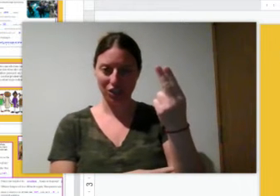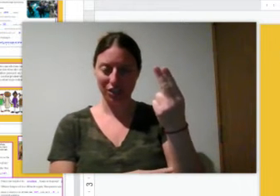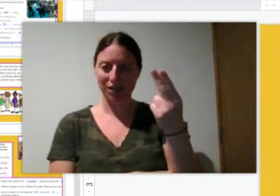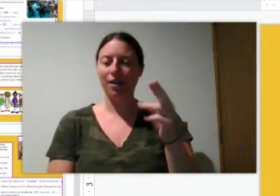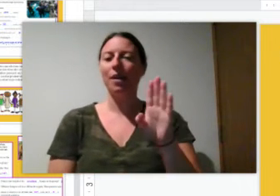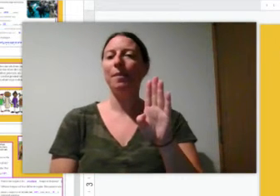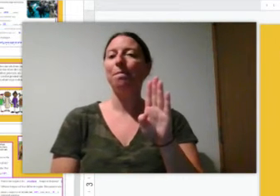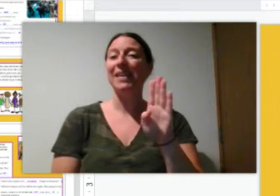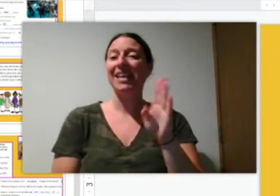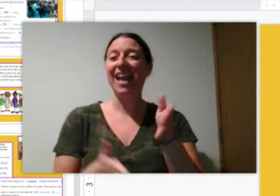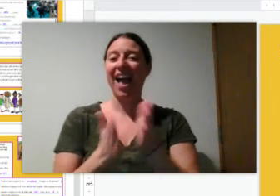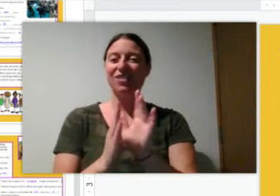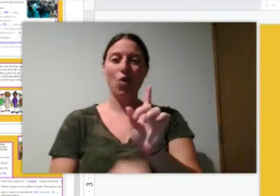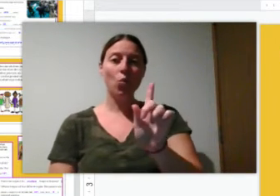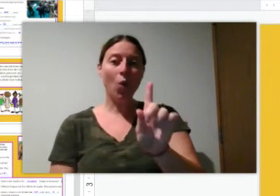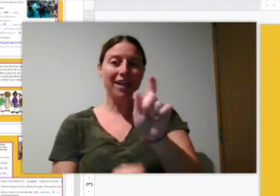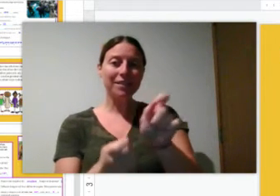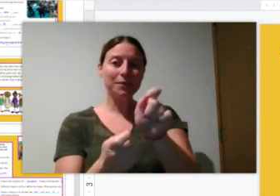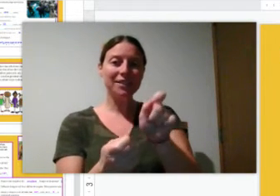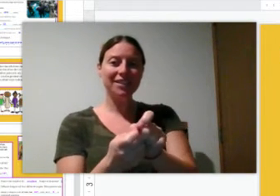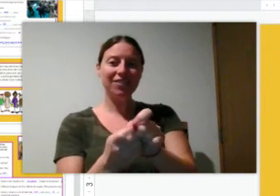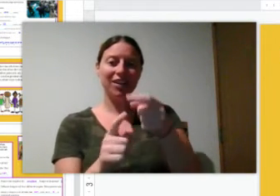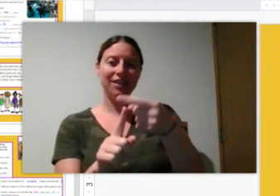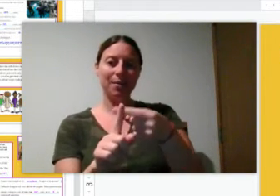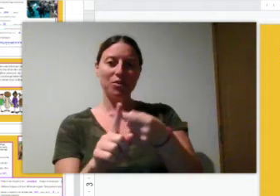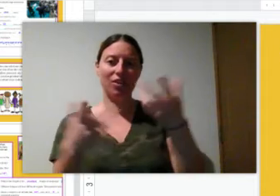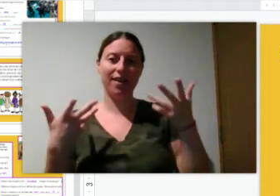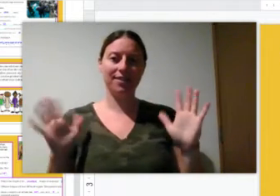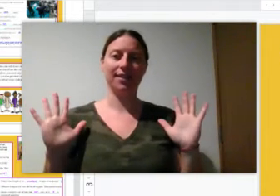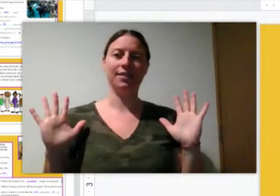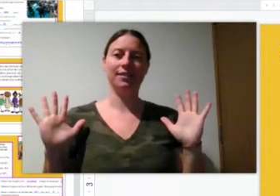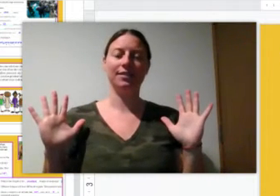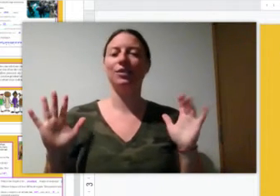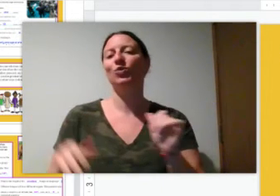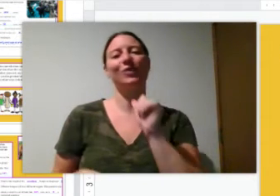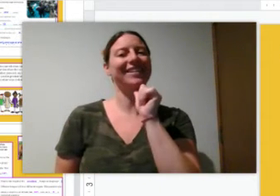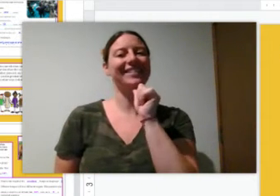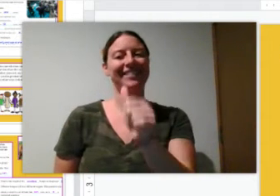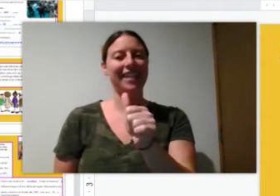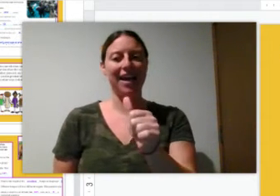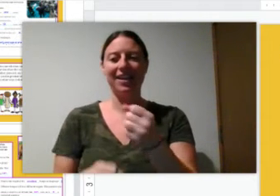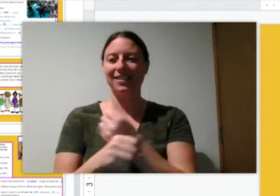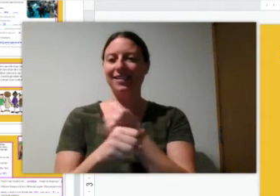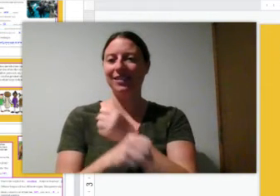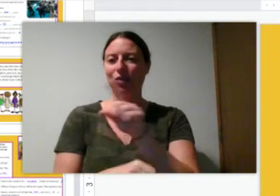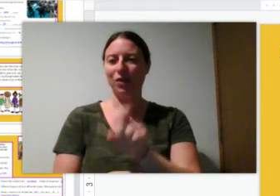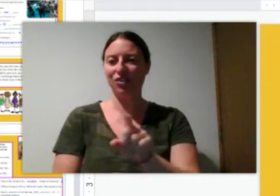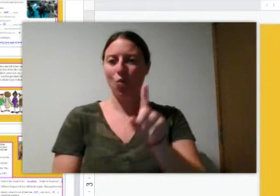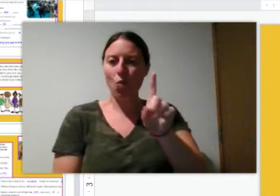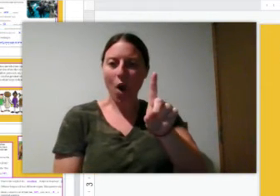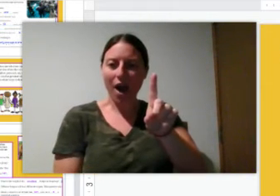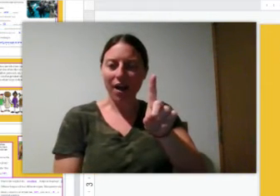Question B only asks for one specific temperature, so that is not a statistical